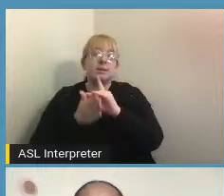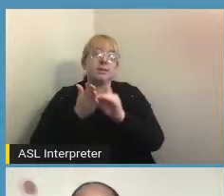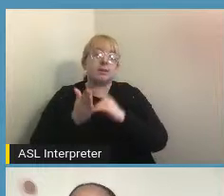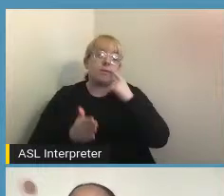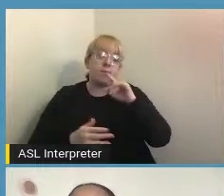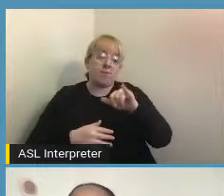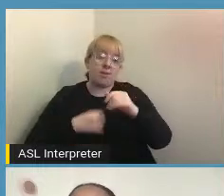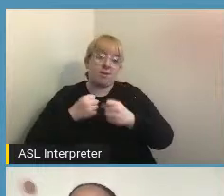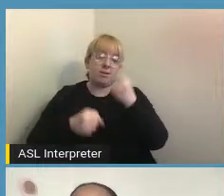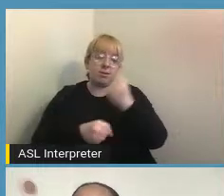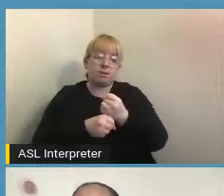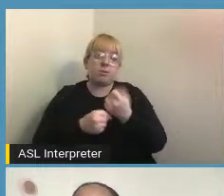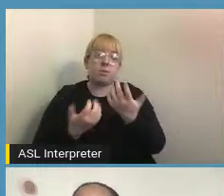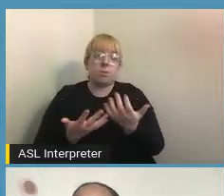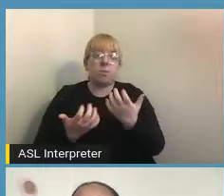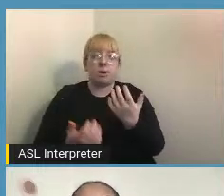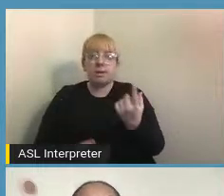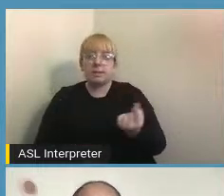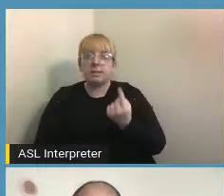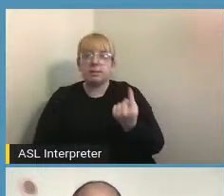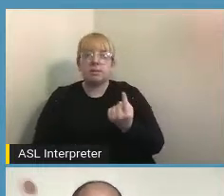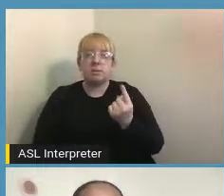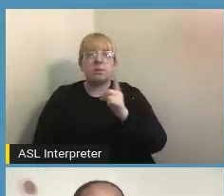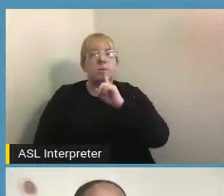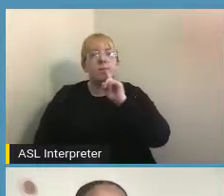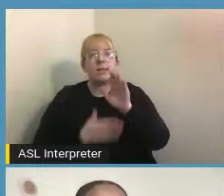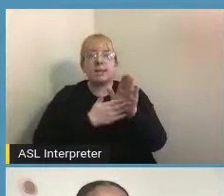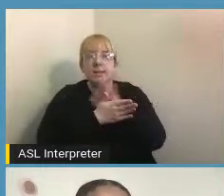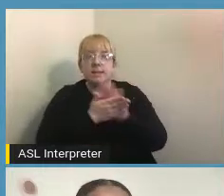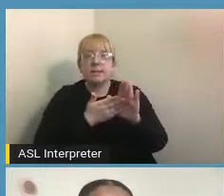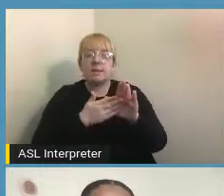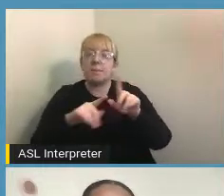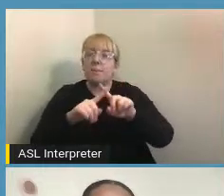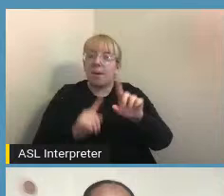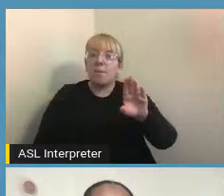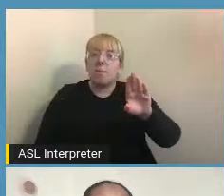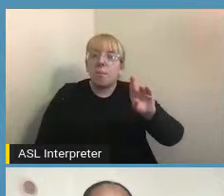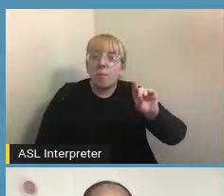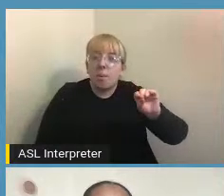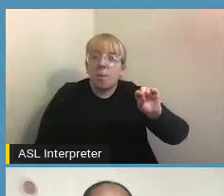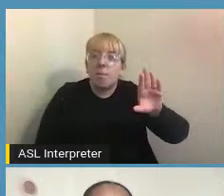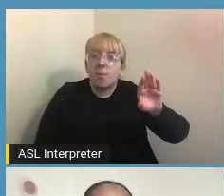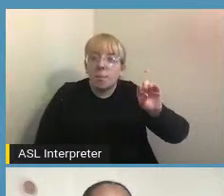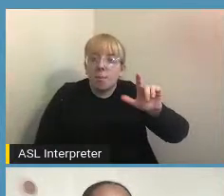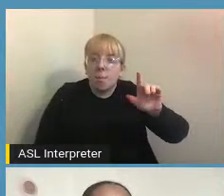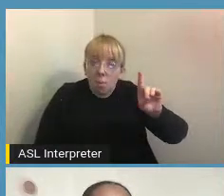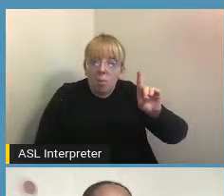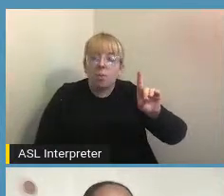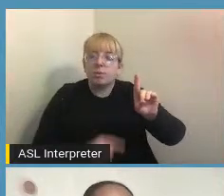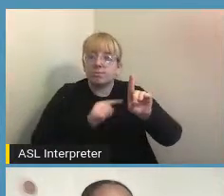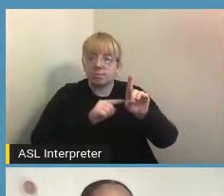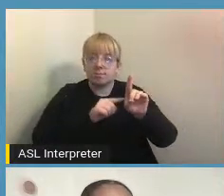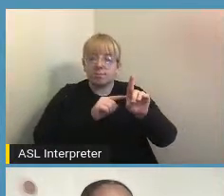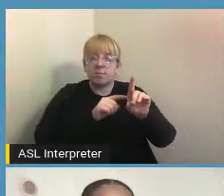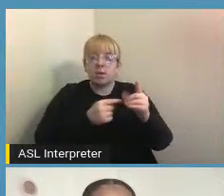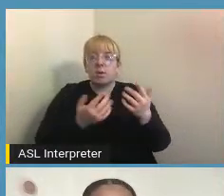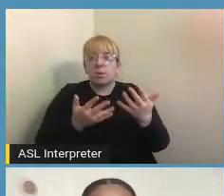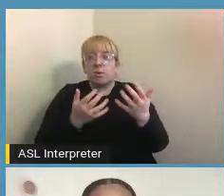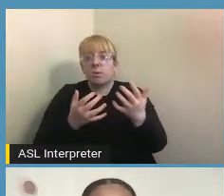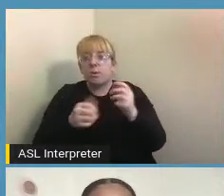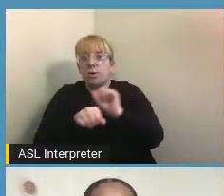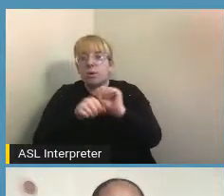wanted something to be very clean but bold. We knew that we would be working with lots of black